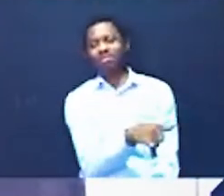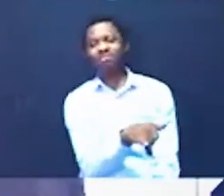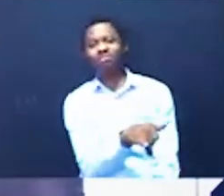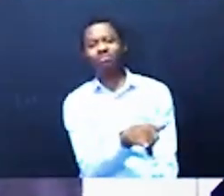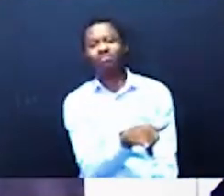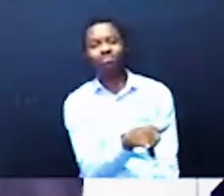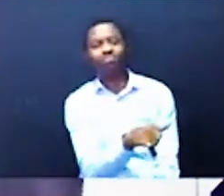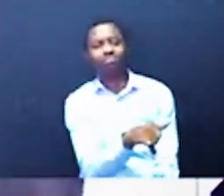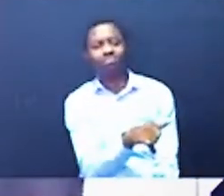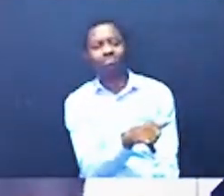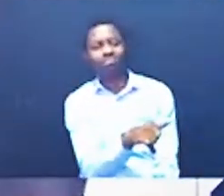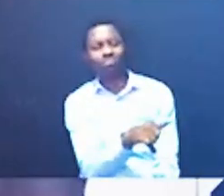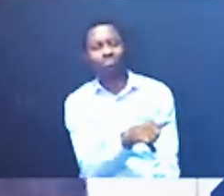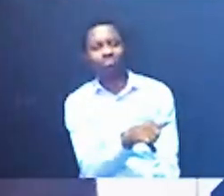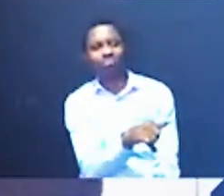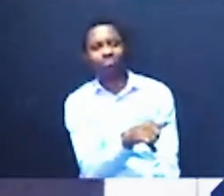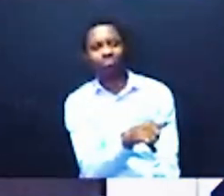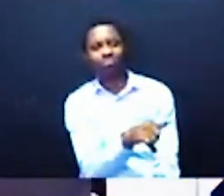pray